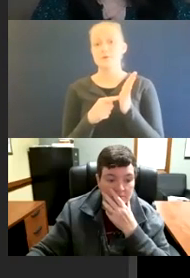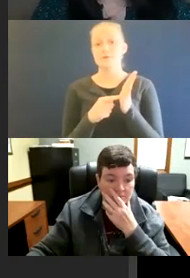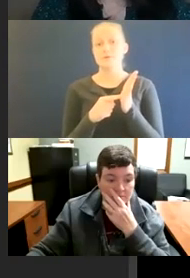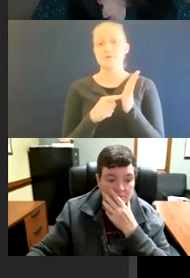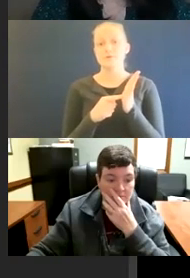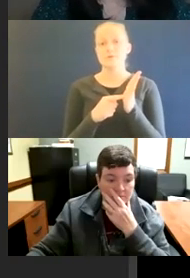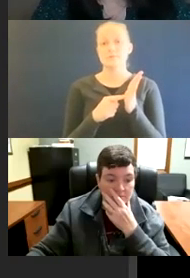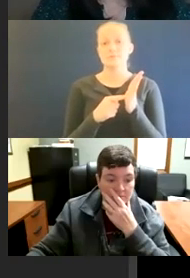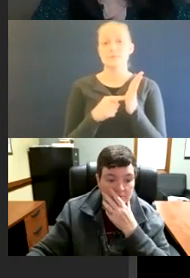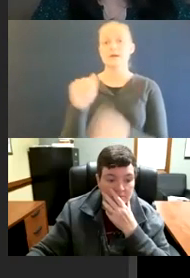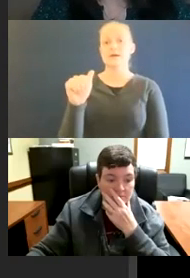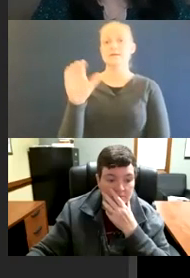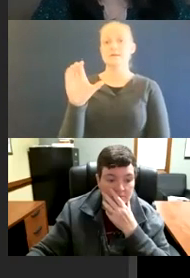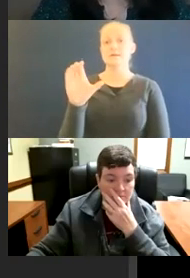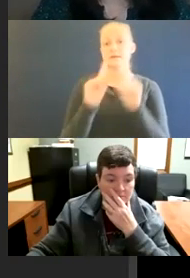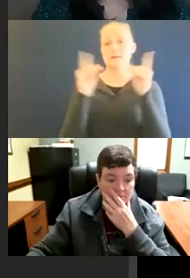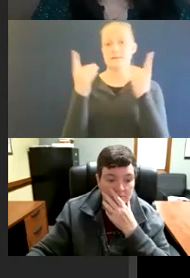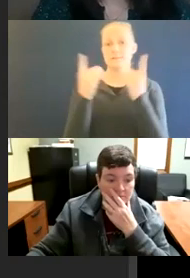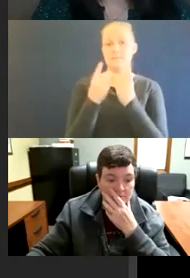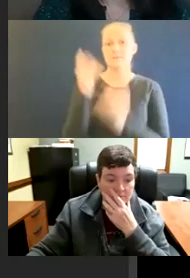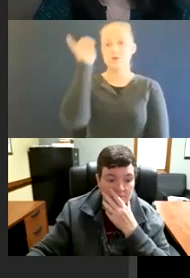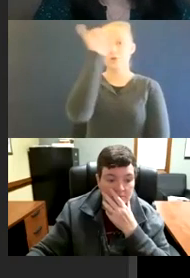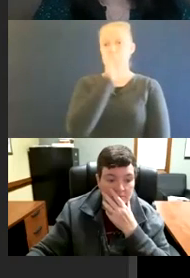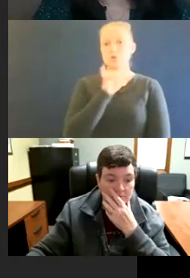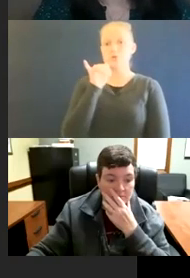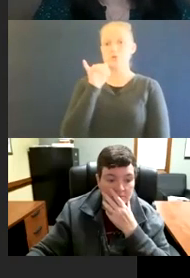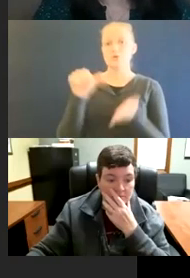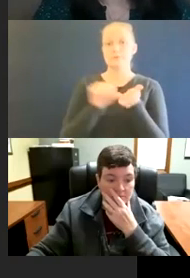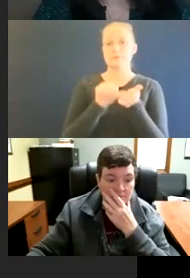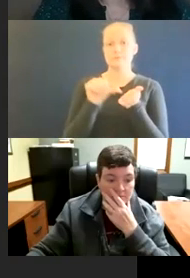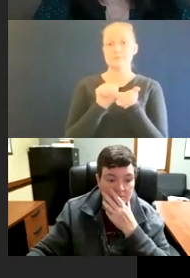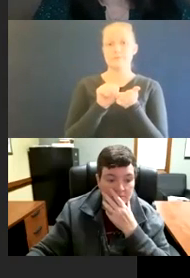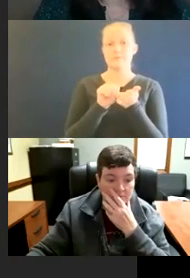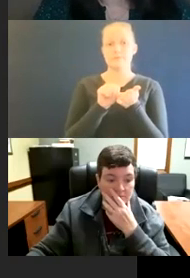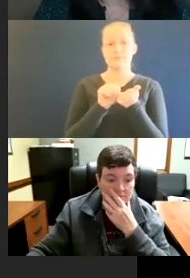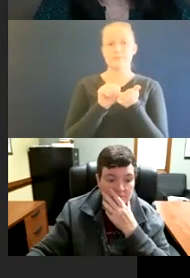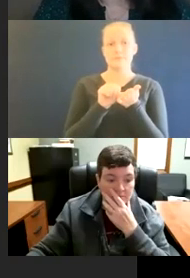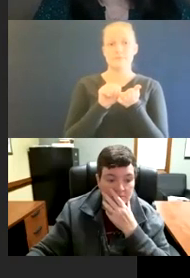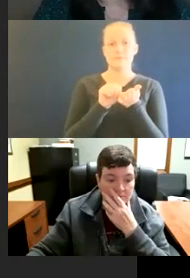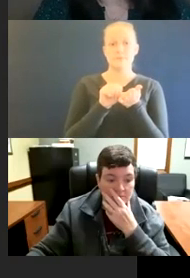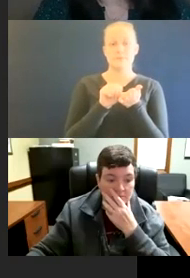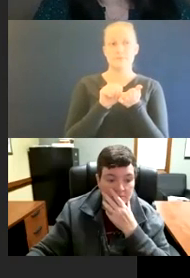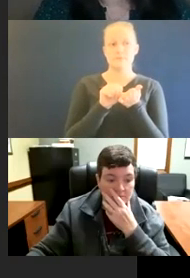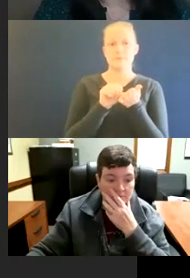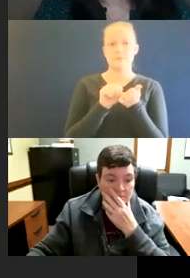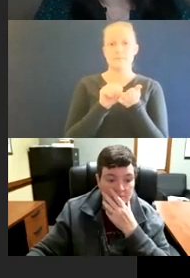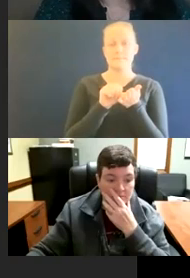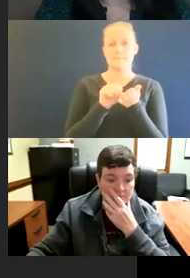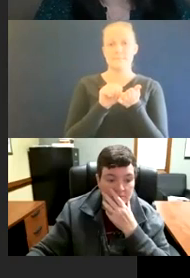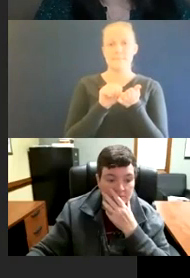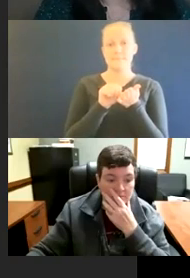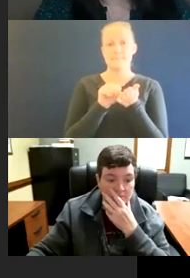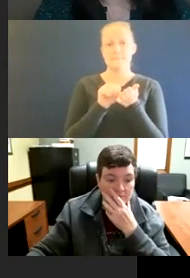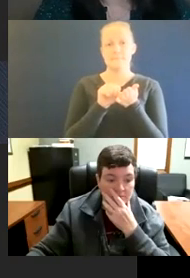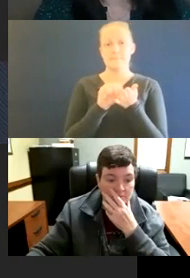AT department YouTube page, which is, hold on.